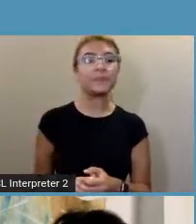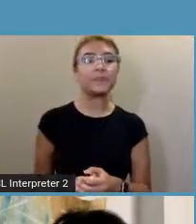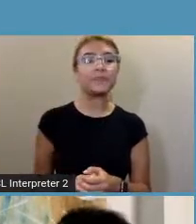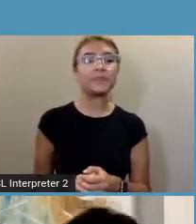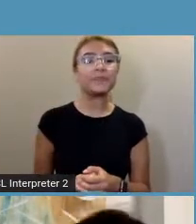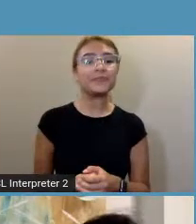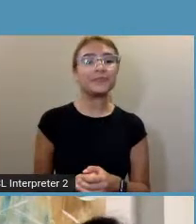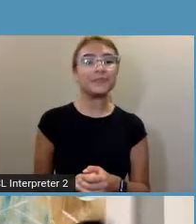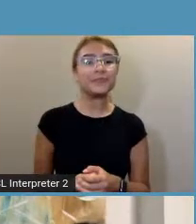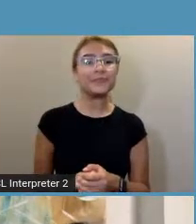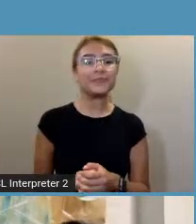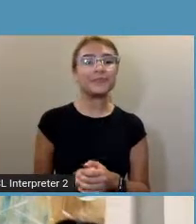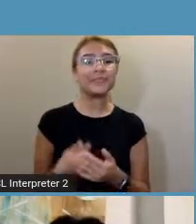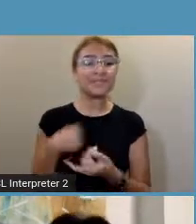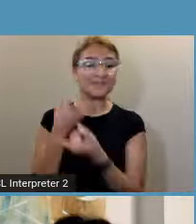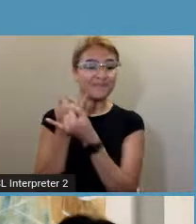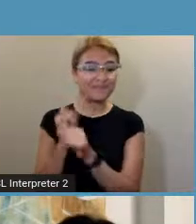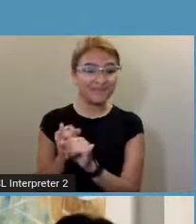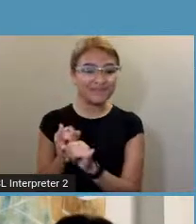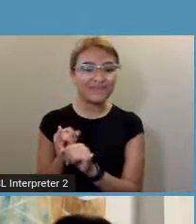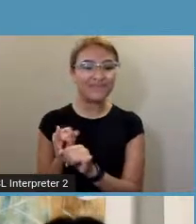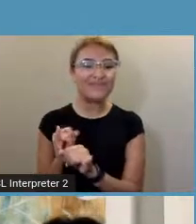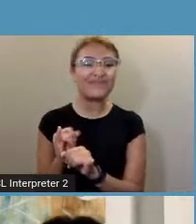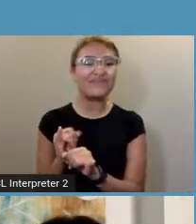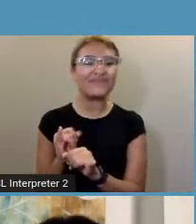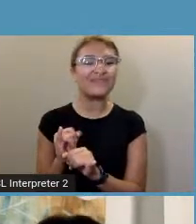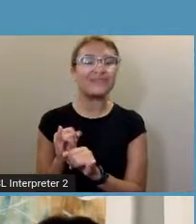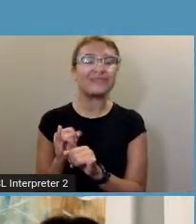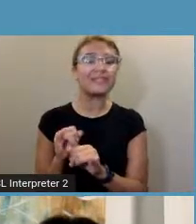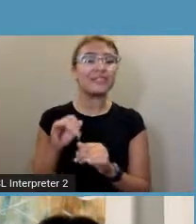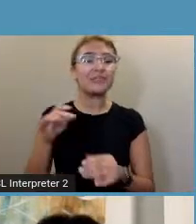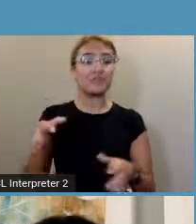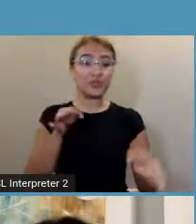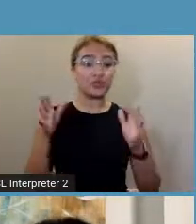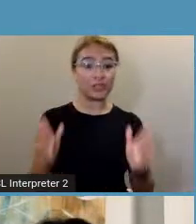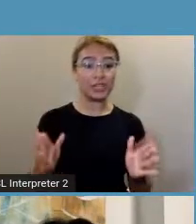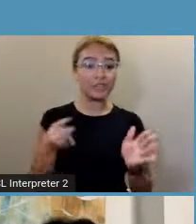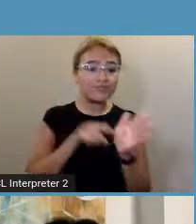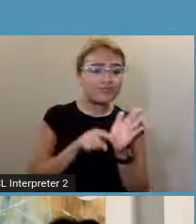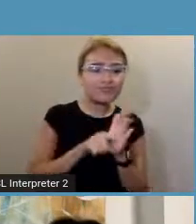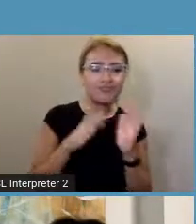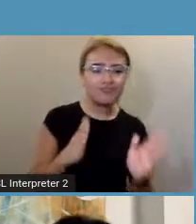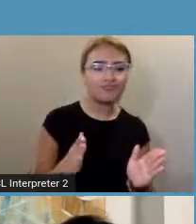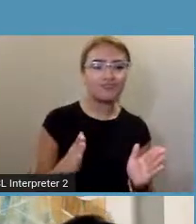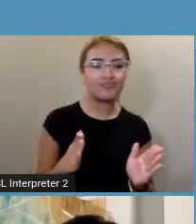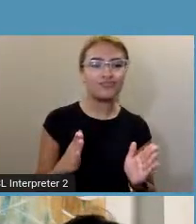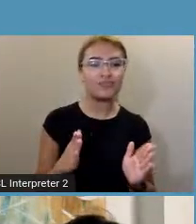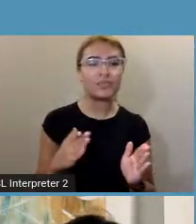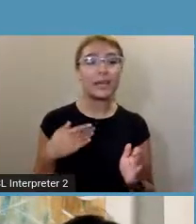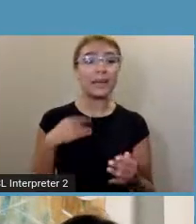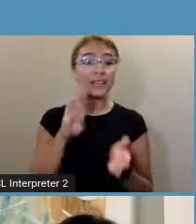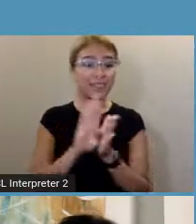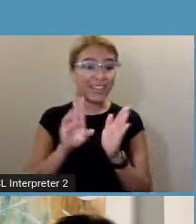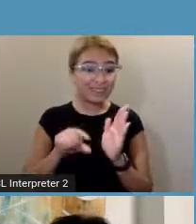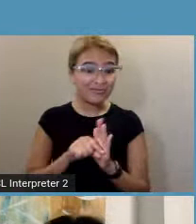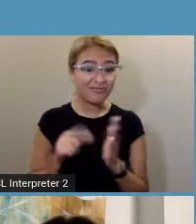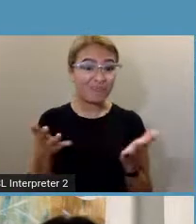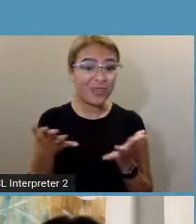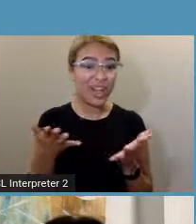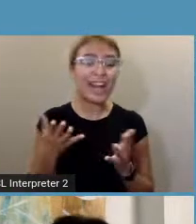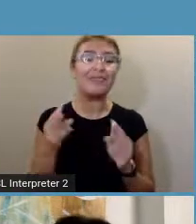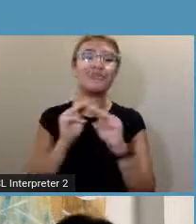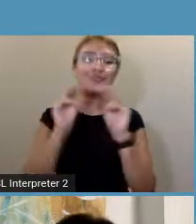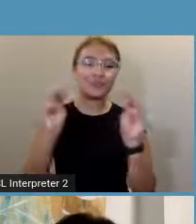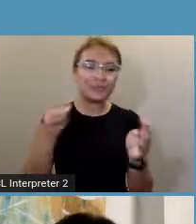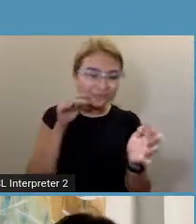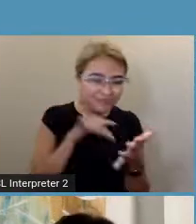am an independent curator, researcher, and my background is in museum